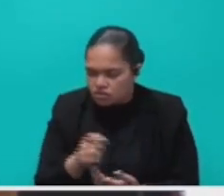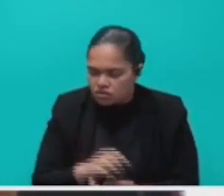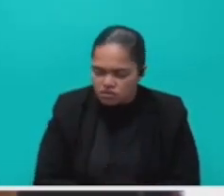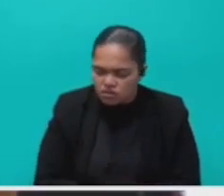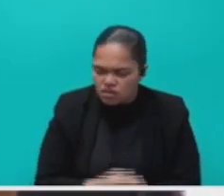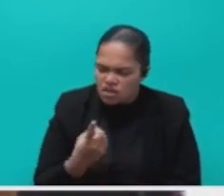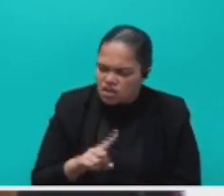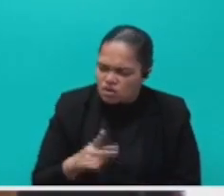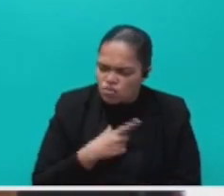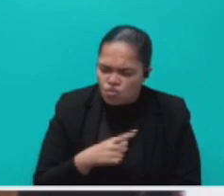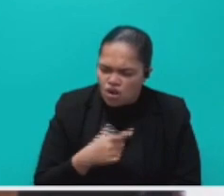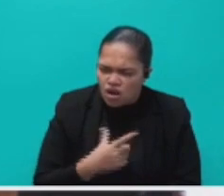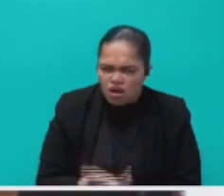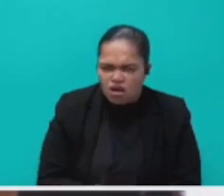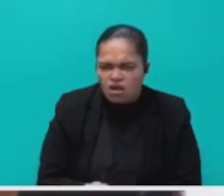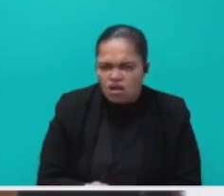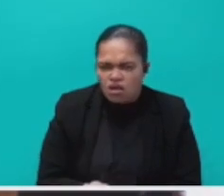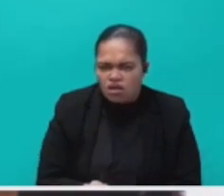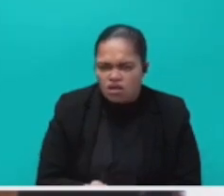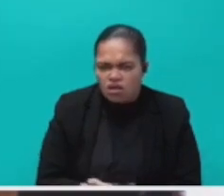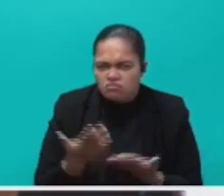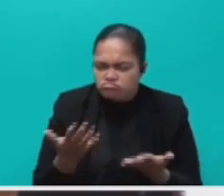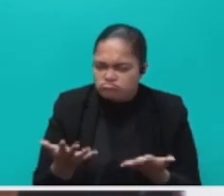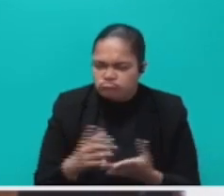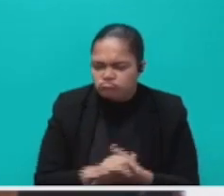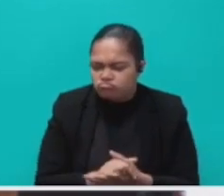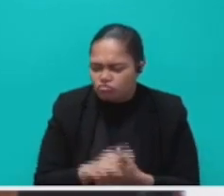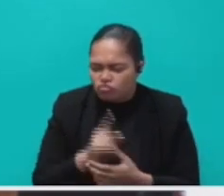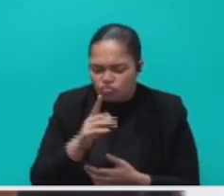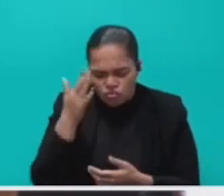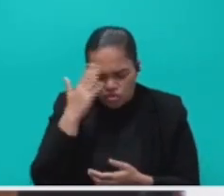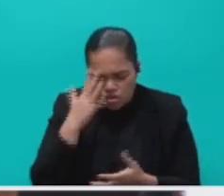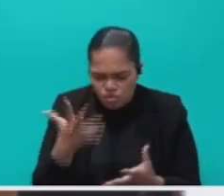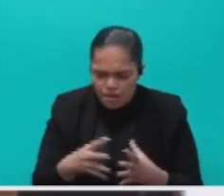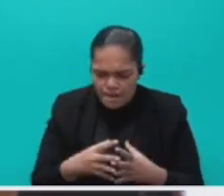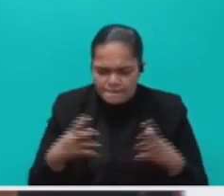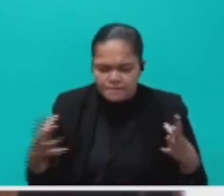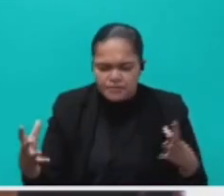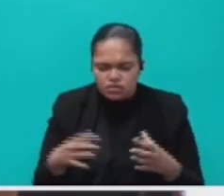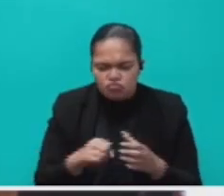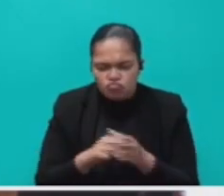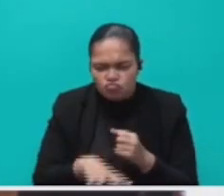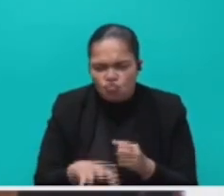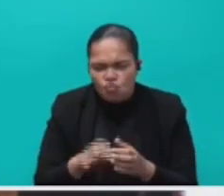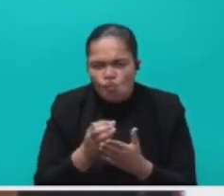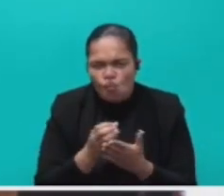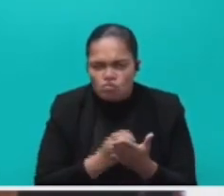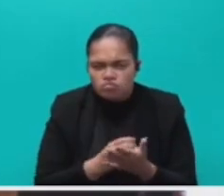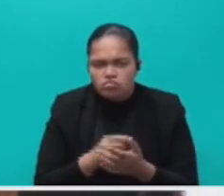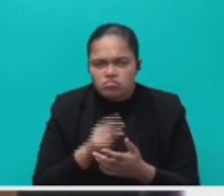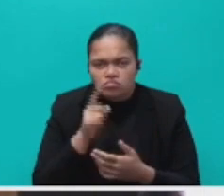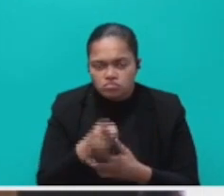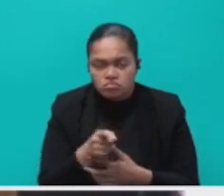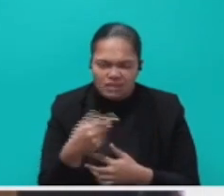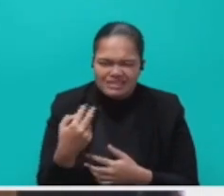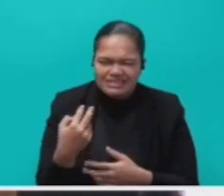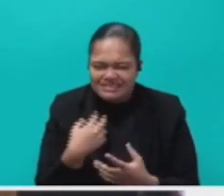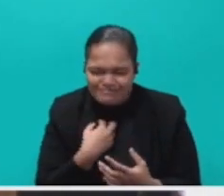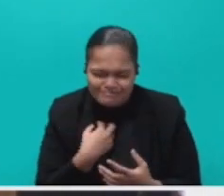and why he thought that it was a big root cause of what is happening. And that word stuck with me,